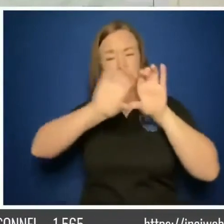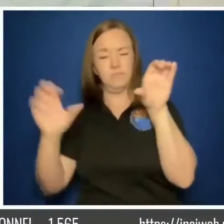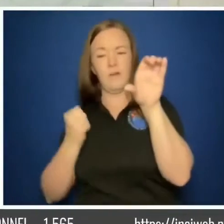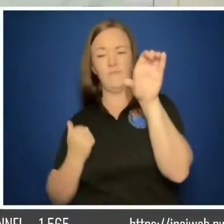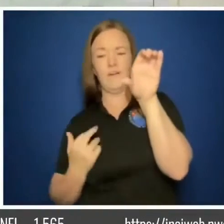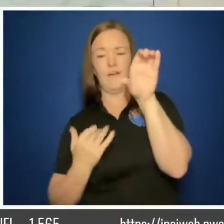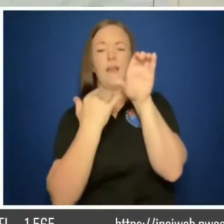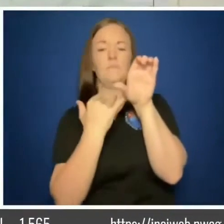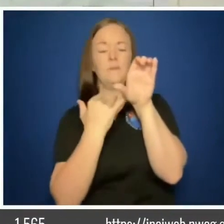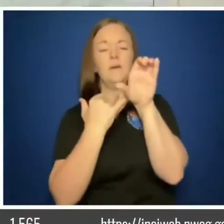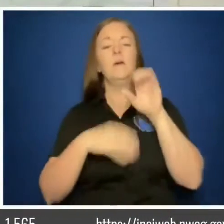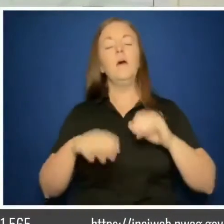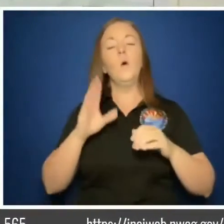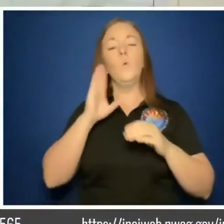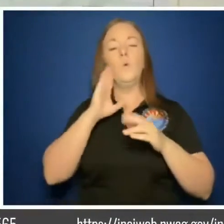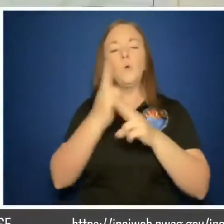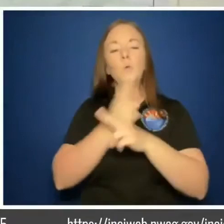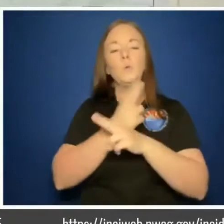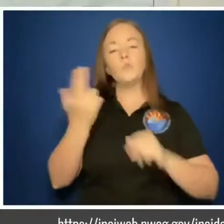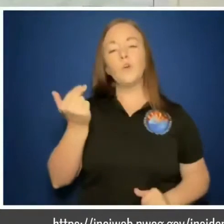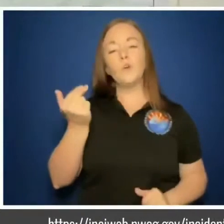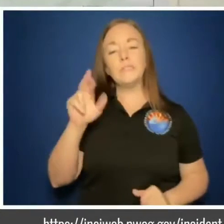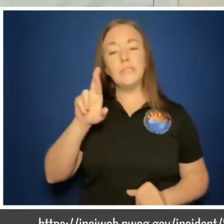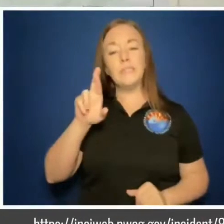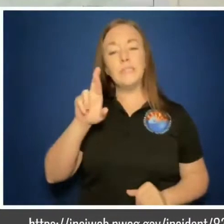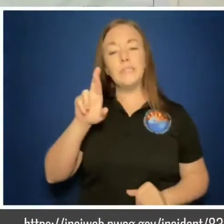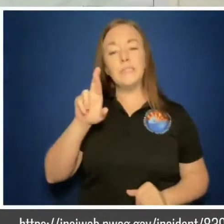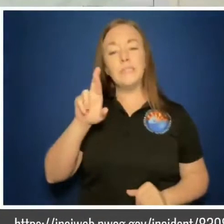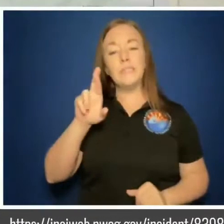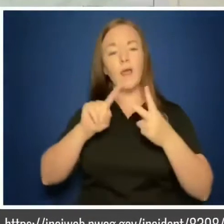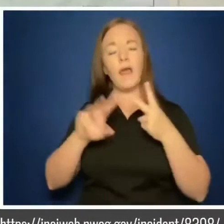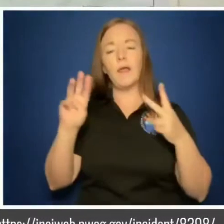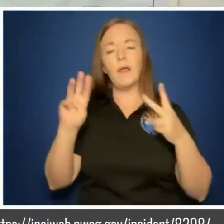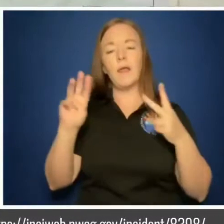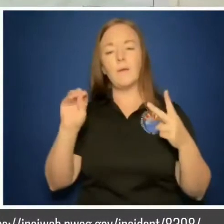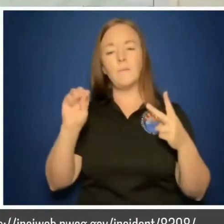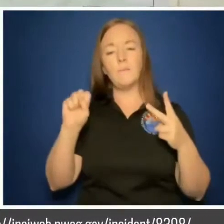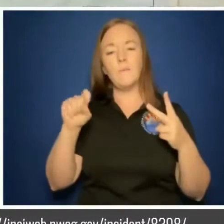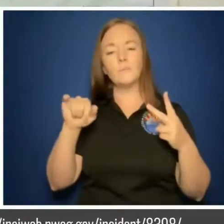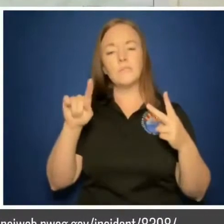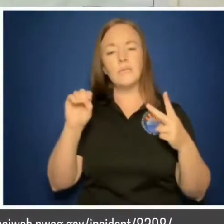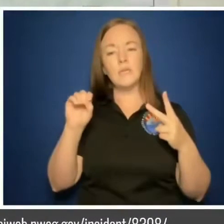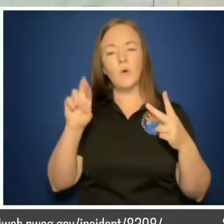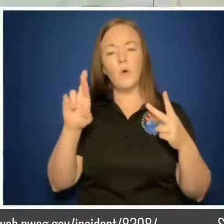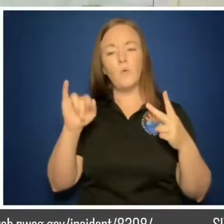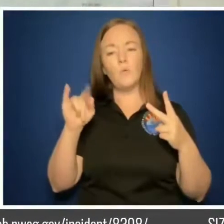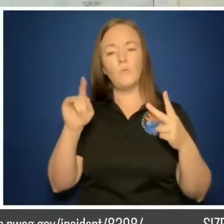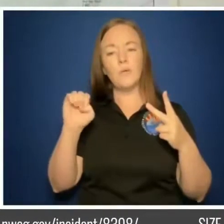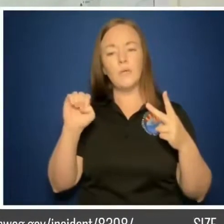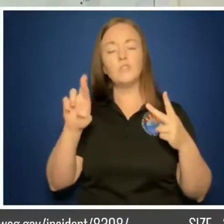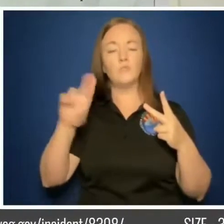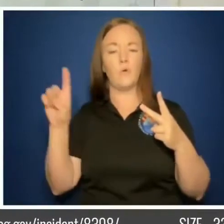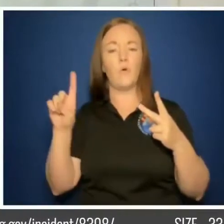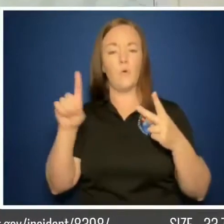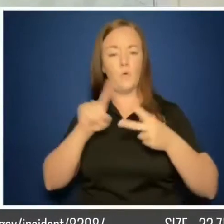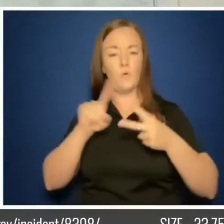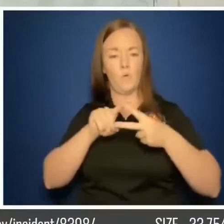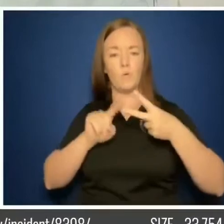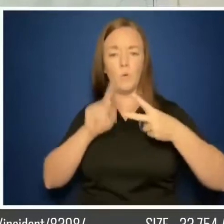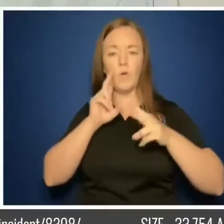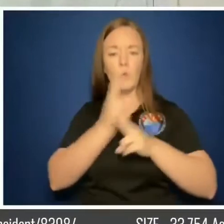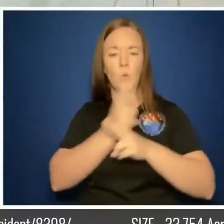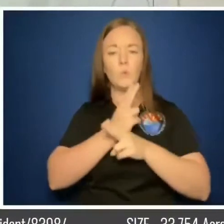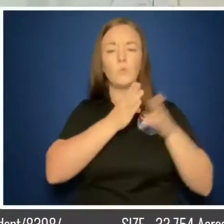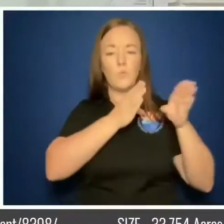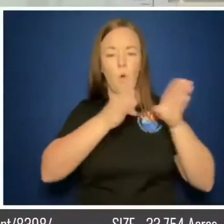down out towards the Mosquito Ridge Road. From there, they're going to continue to work out towards the east here,